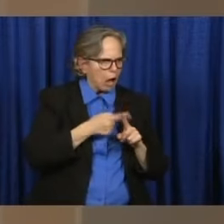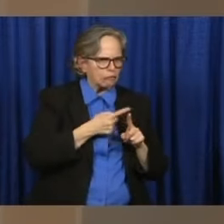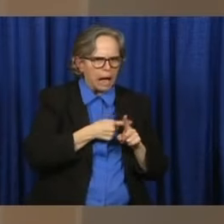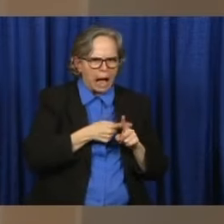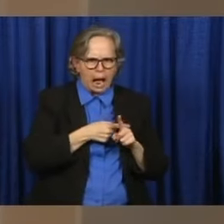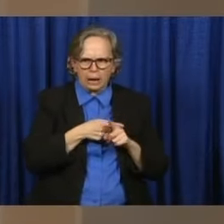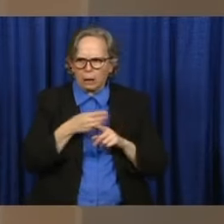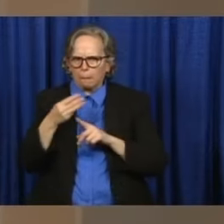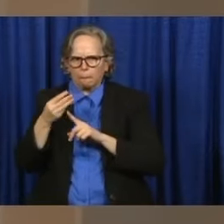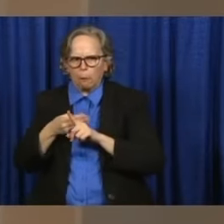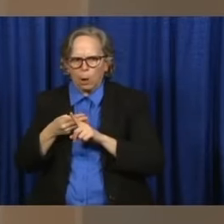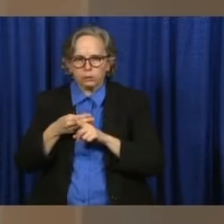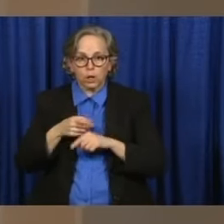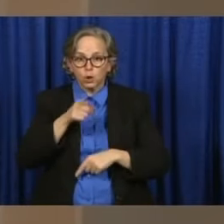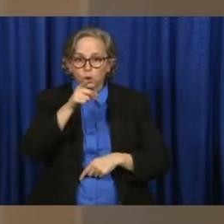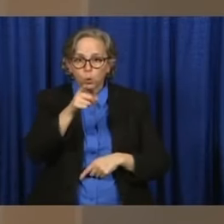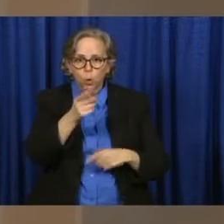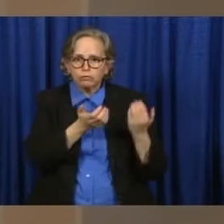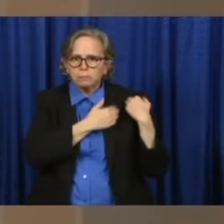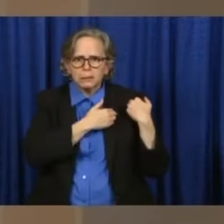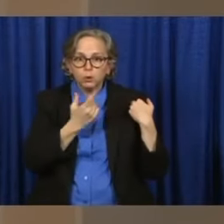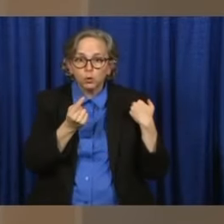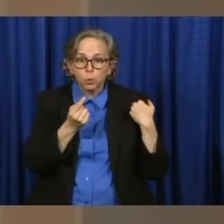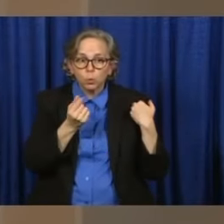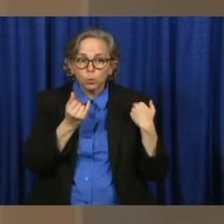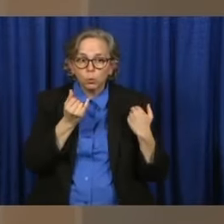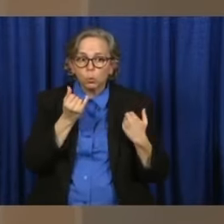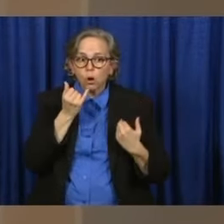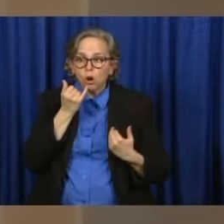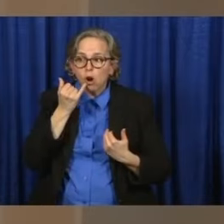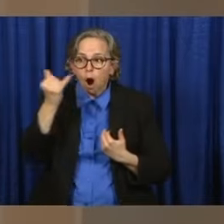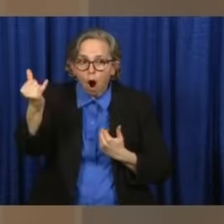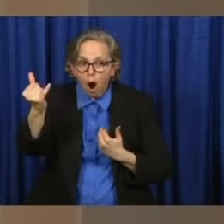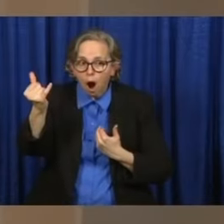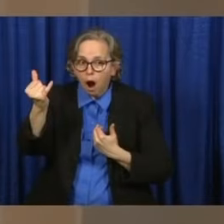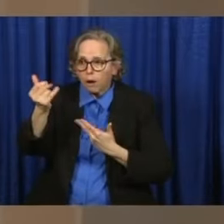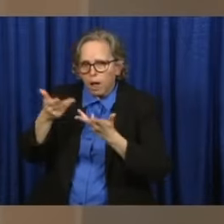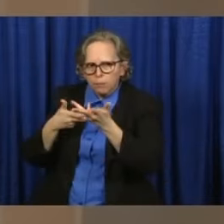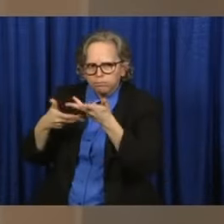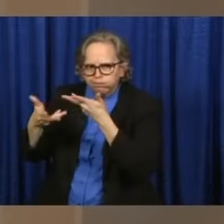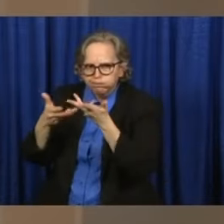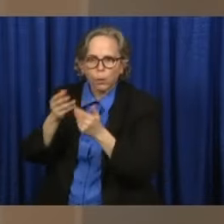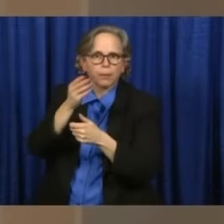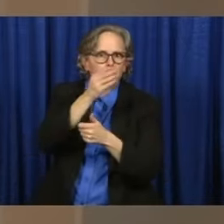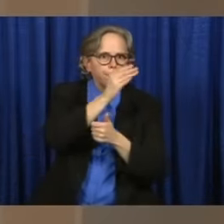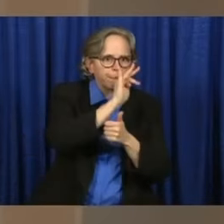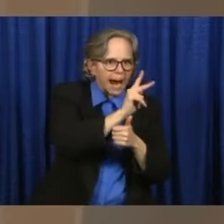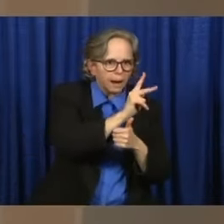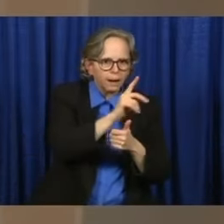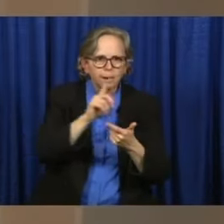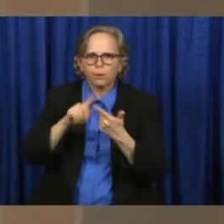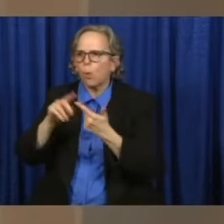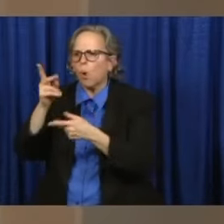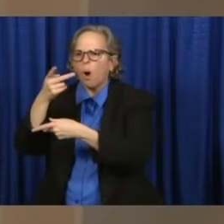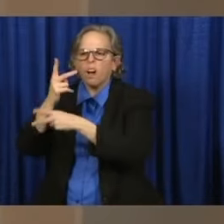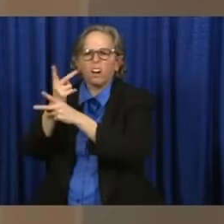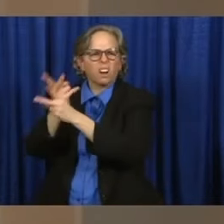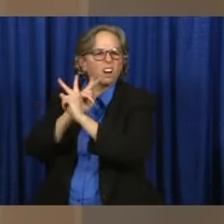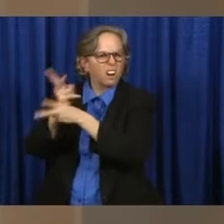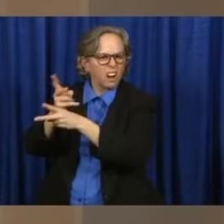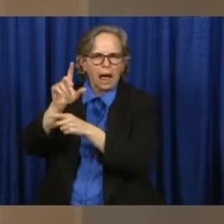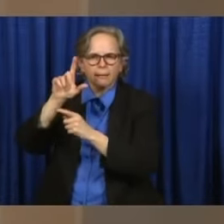that out, the terms of that, you need to work that out with the financial institution or your landlord.